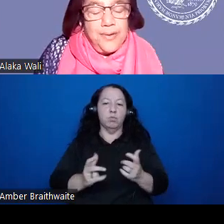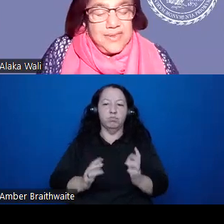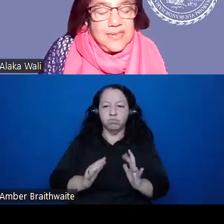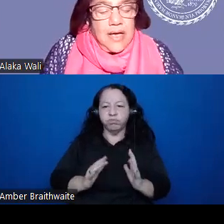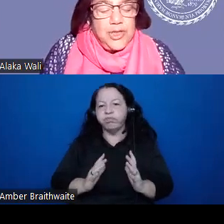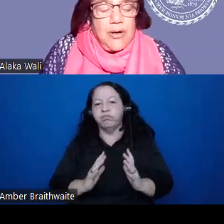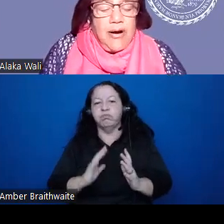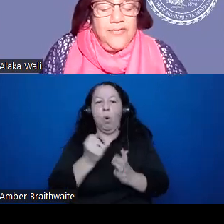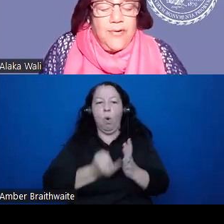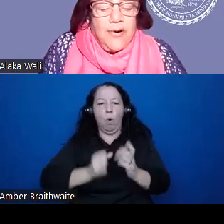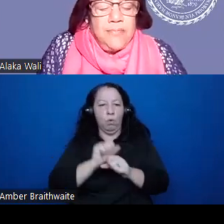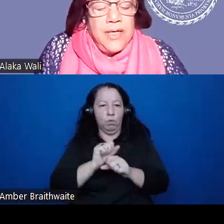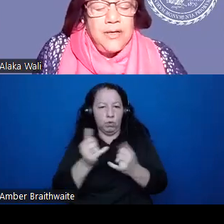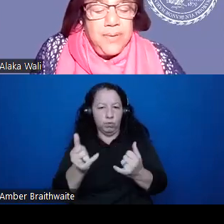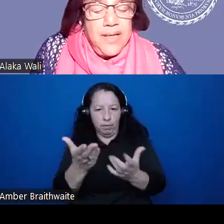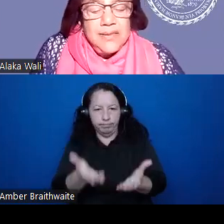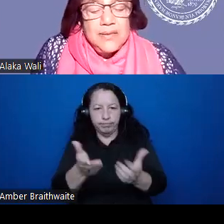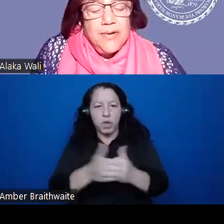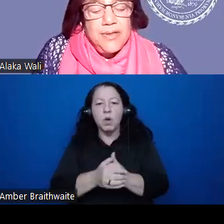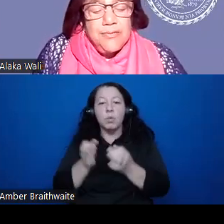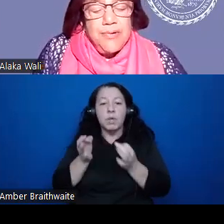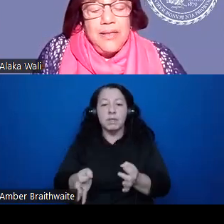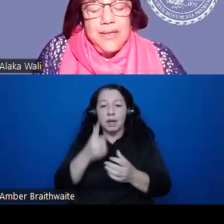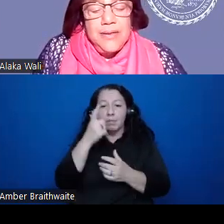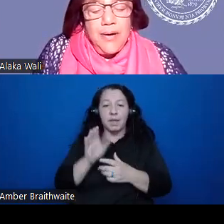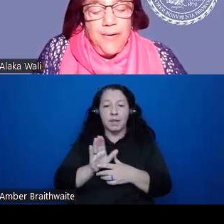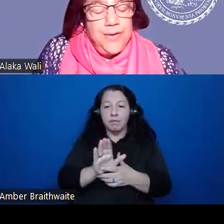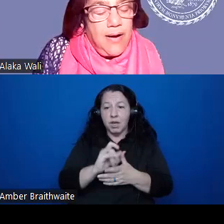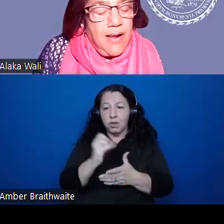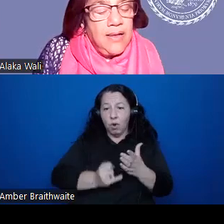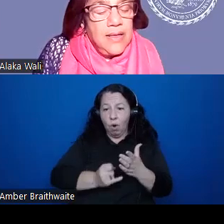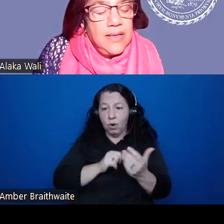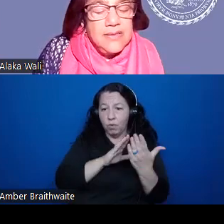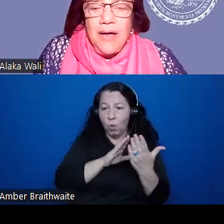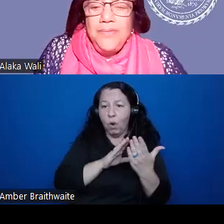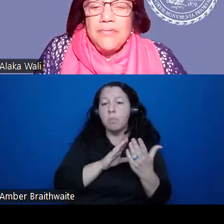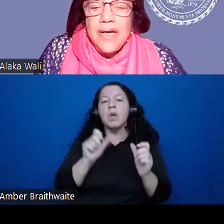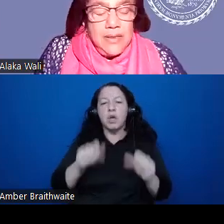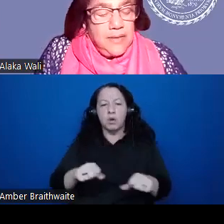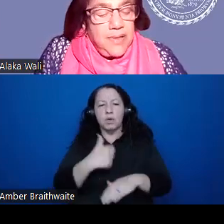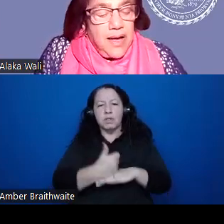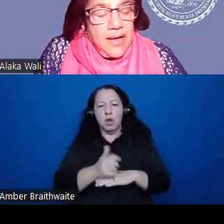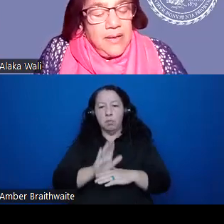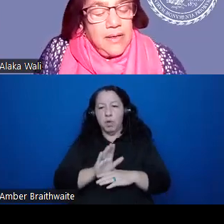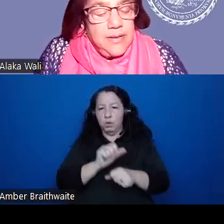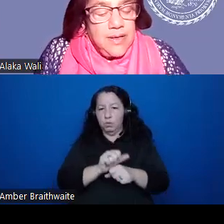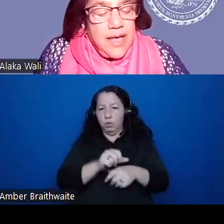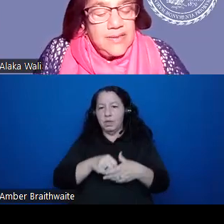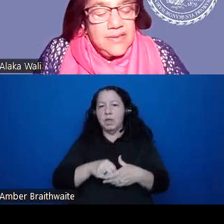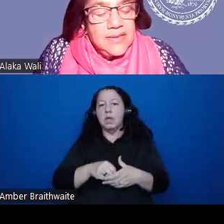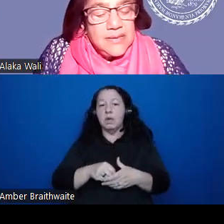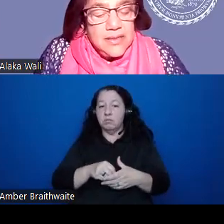given Chris's ledger art form, he could place his work directly in the old hall, some directly applied